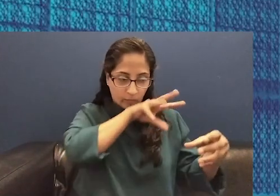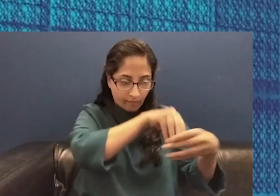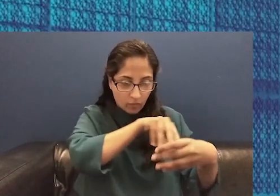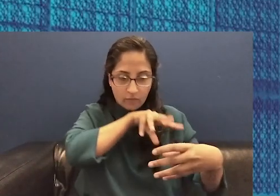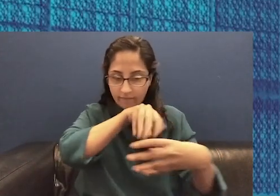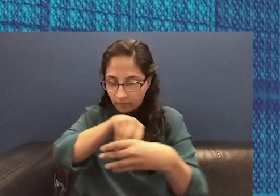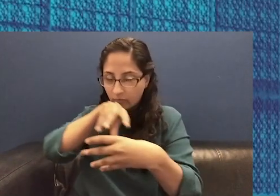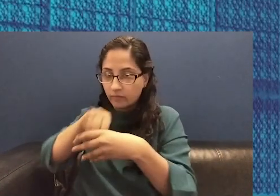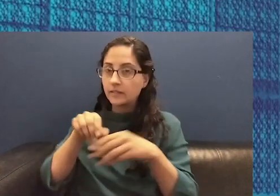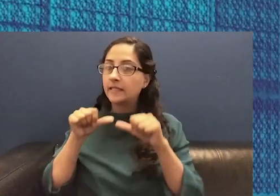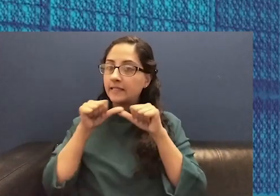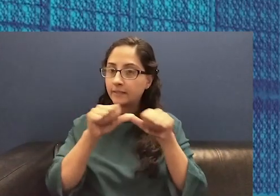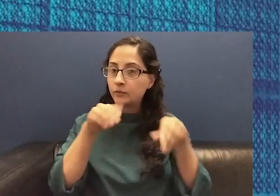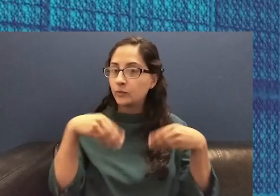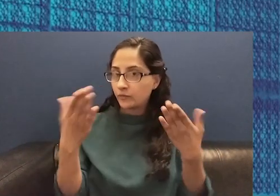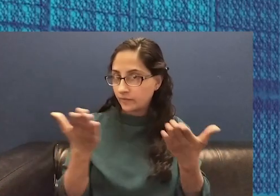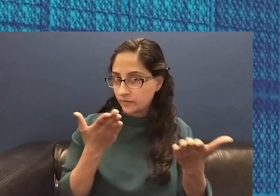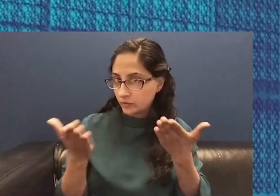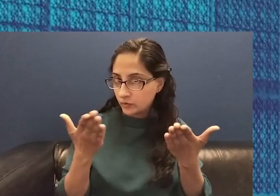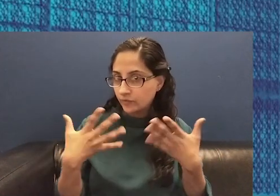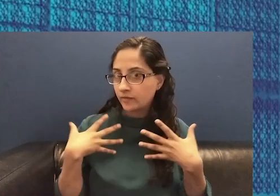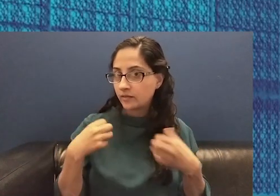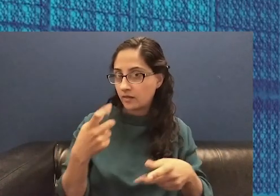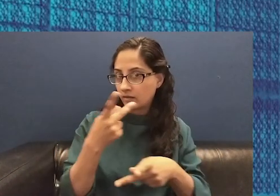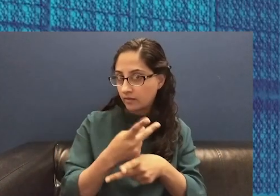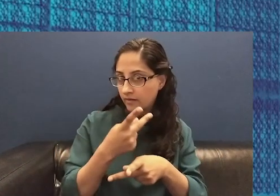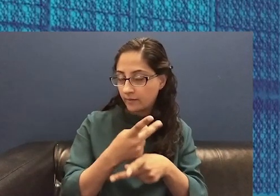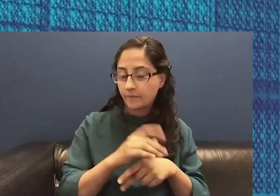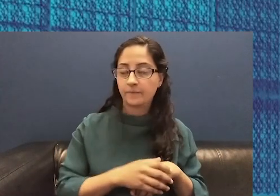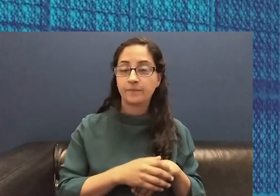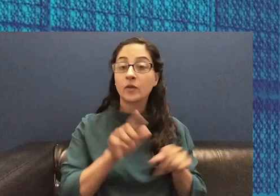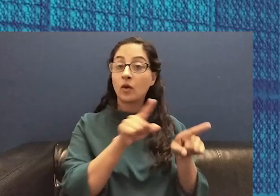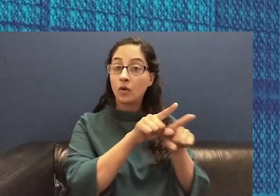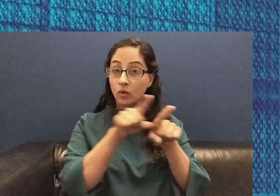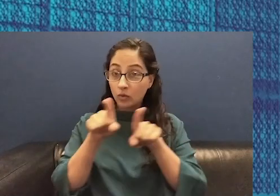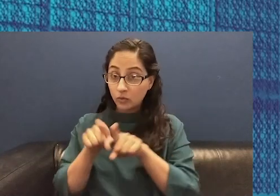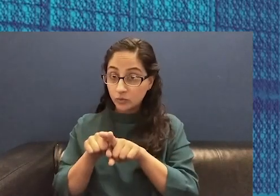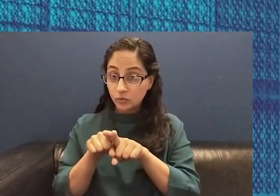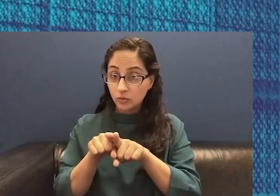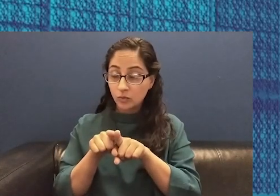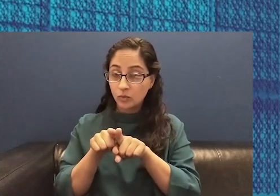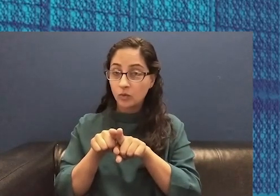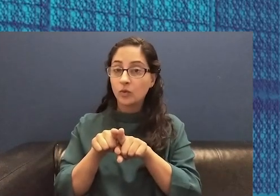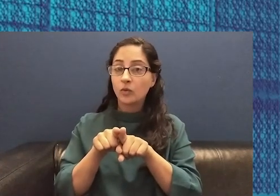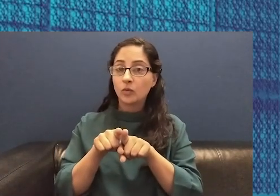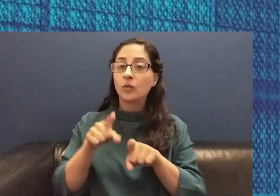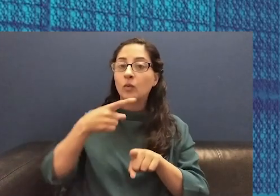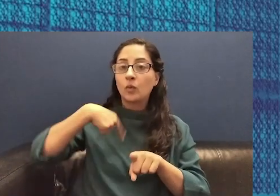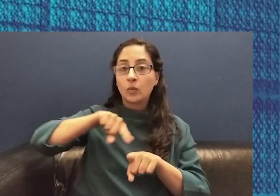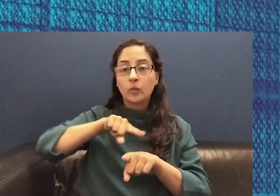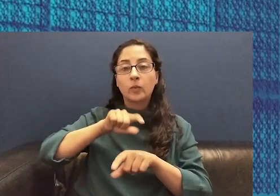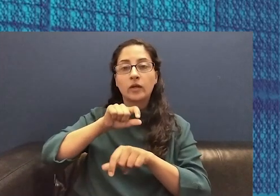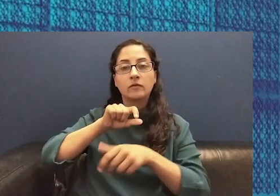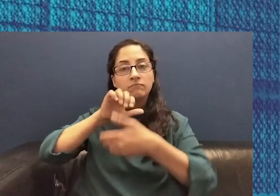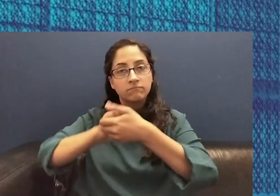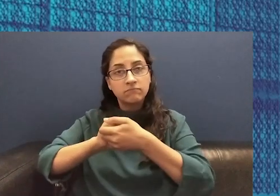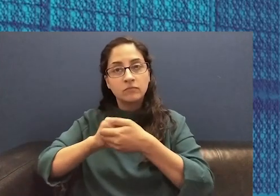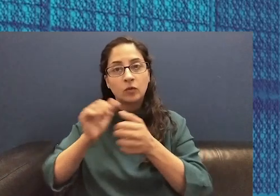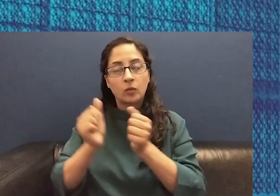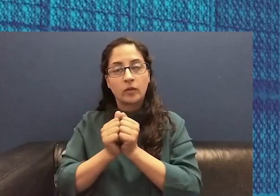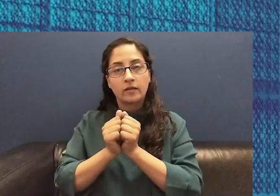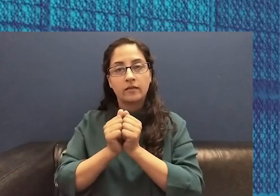whenever it was possible to support education in the ground and continue with activities that were possible to be